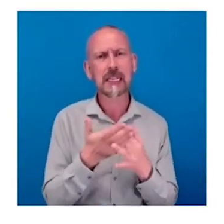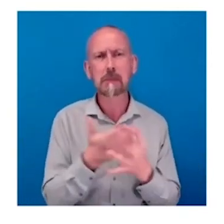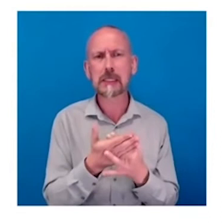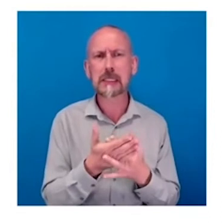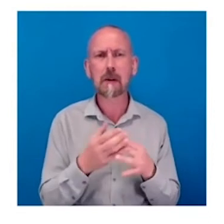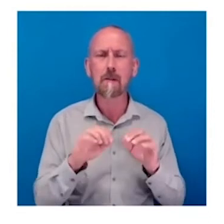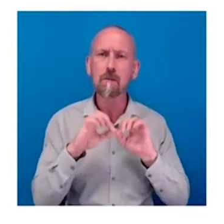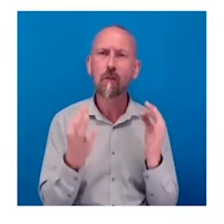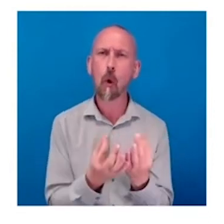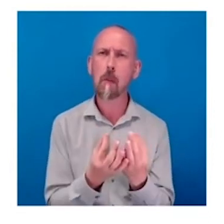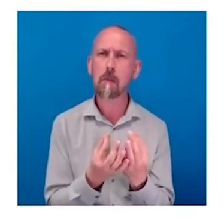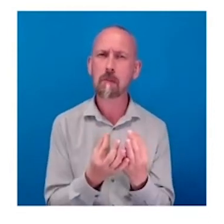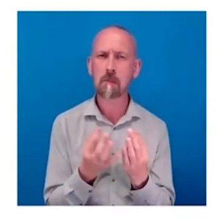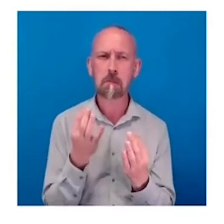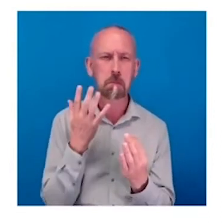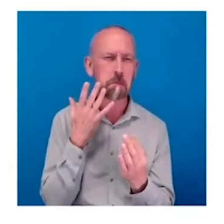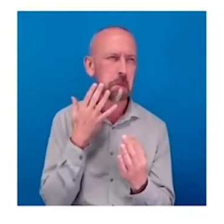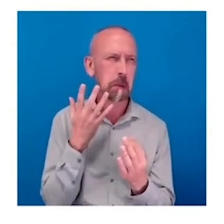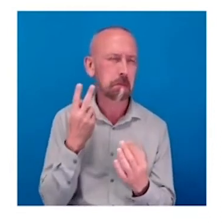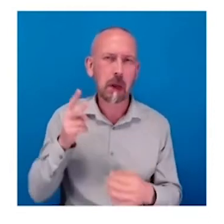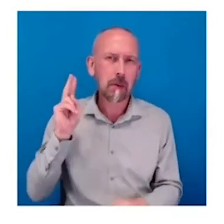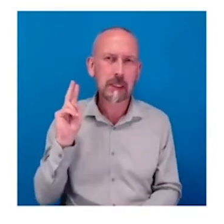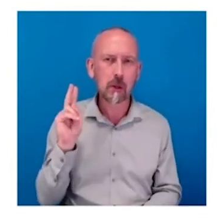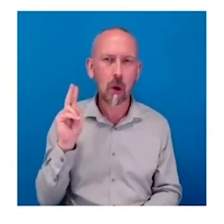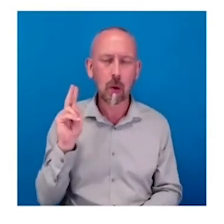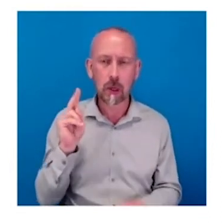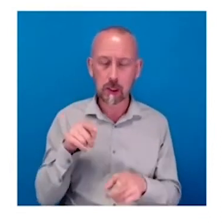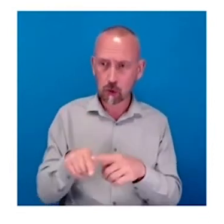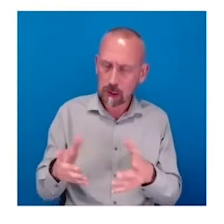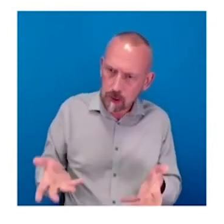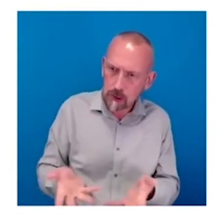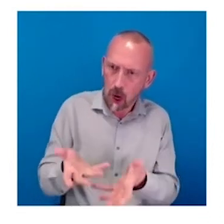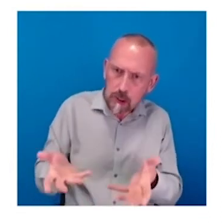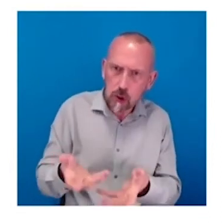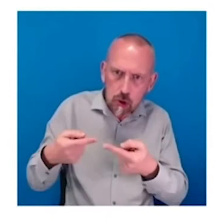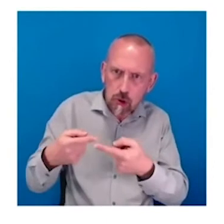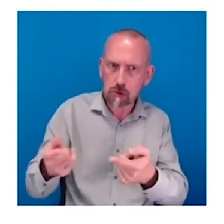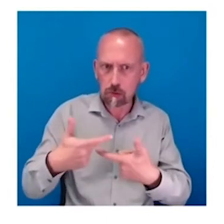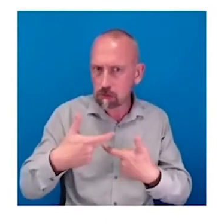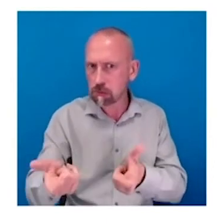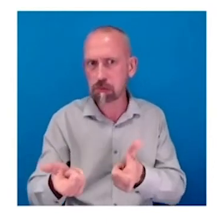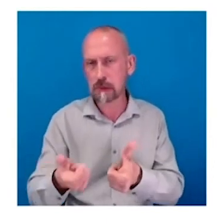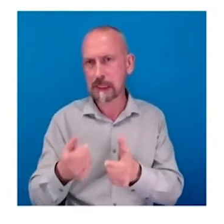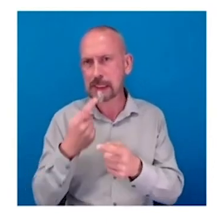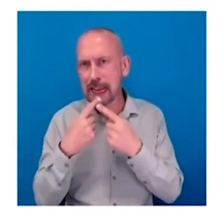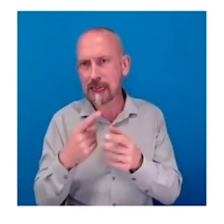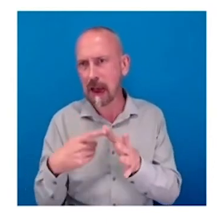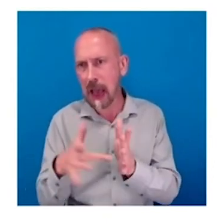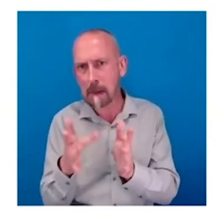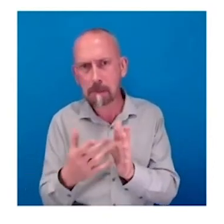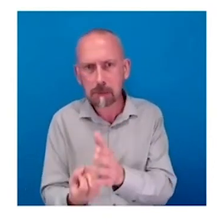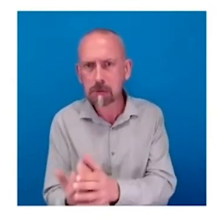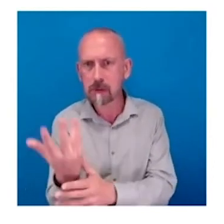encourage app developers to use the data related to accessibility, but it wasn't really getting